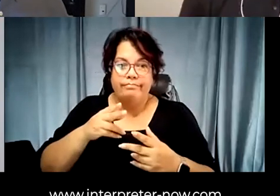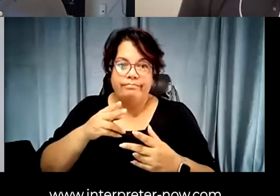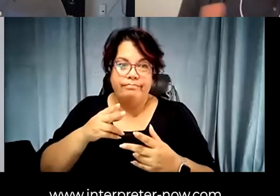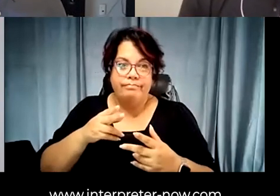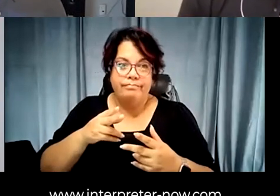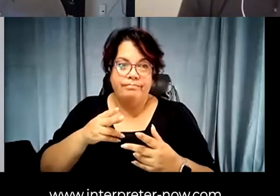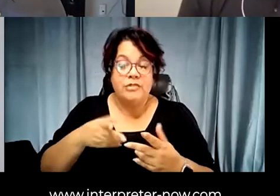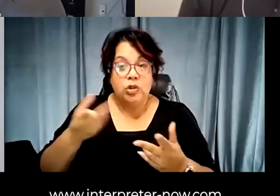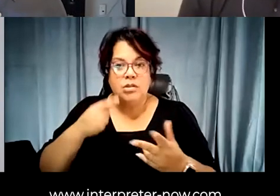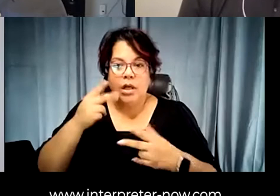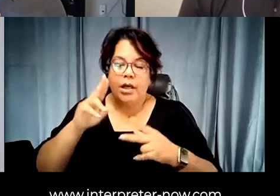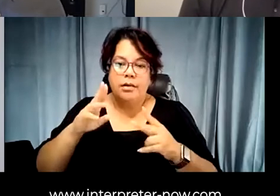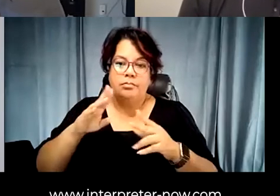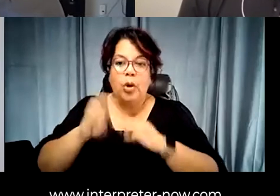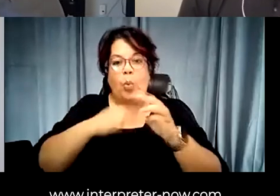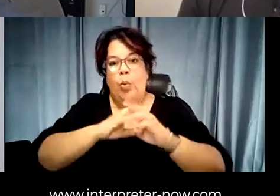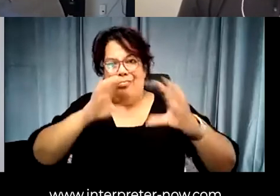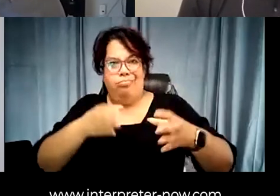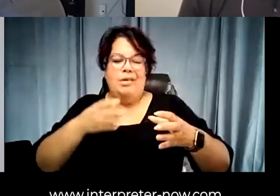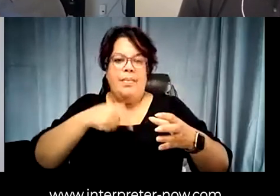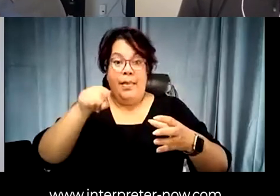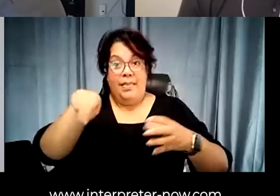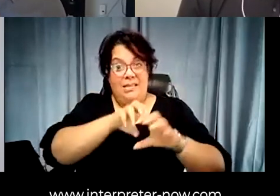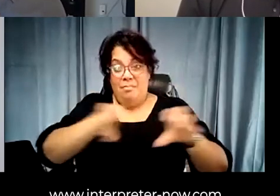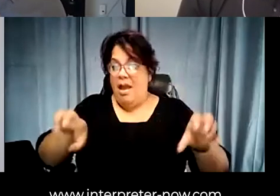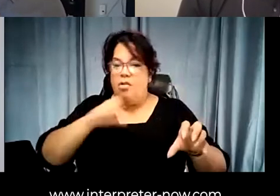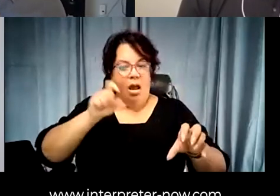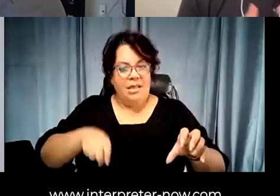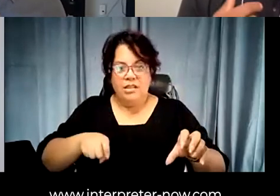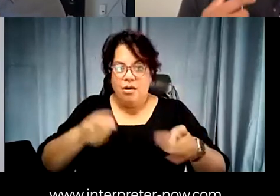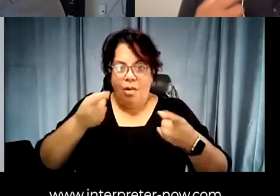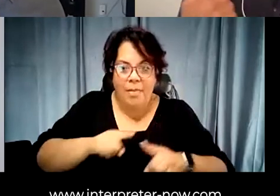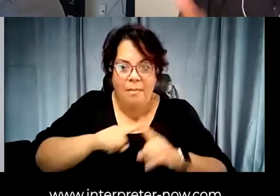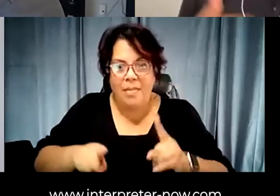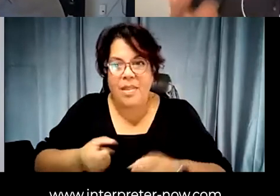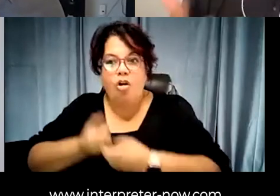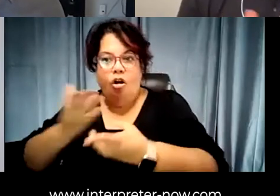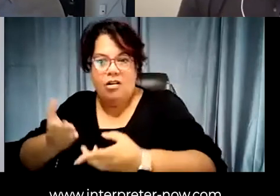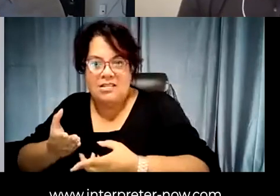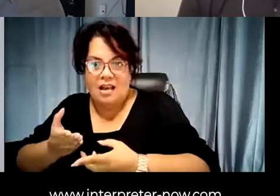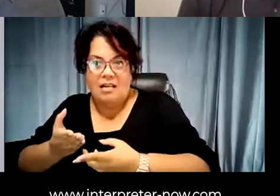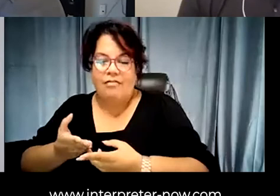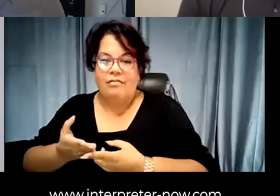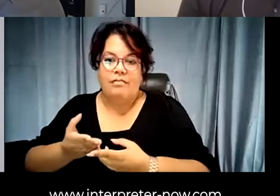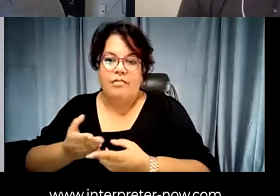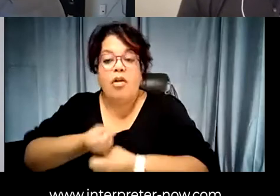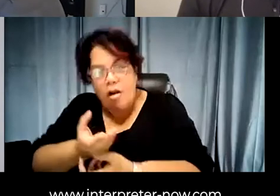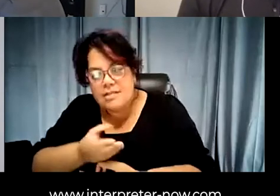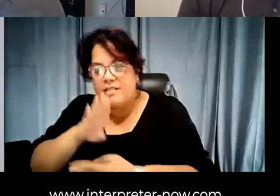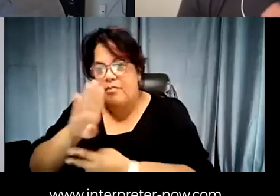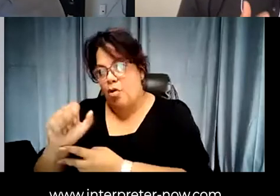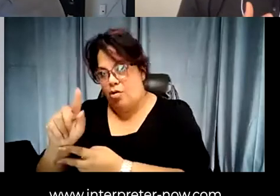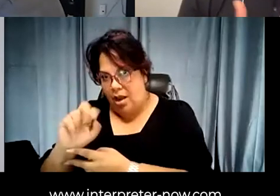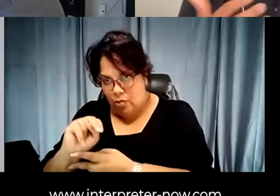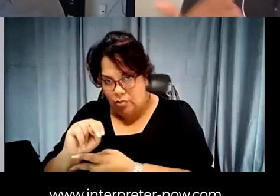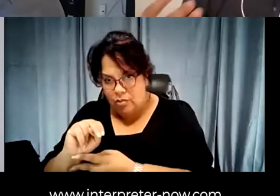need to exist, but I think fundamentally, I think the cause of burnout is that we've been programmed into